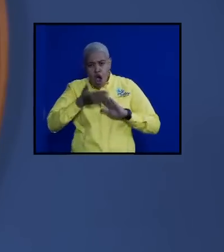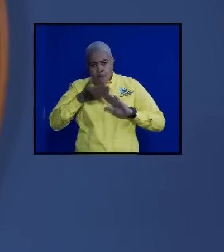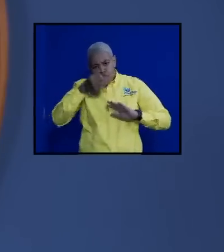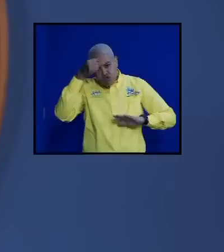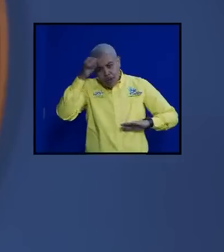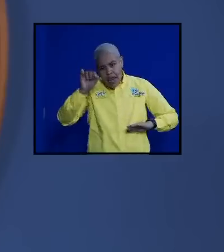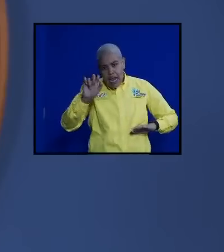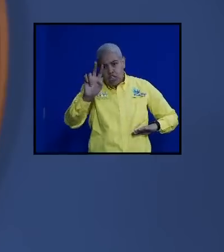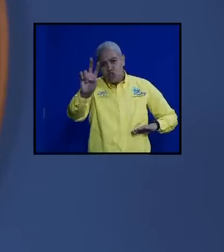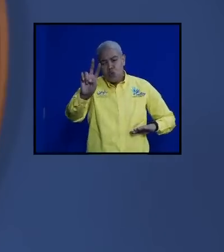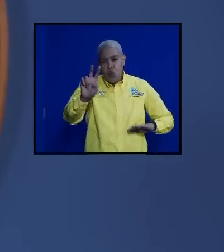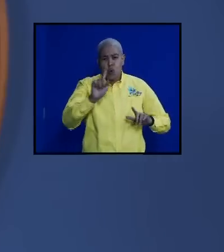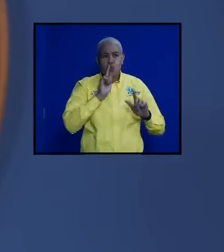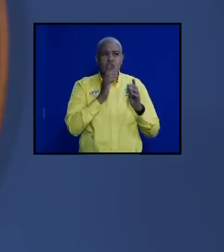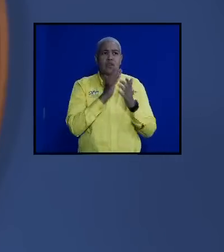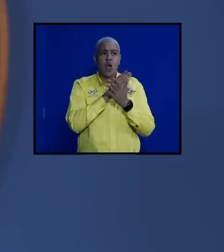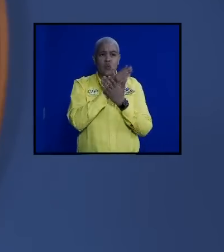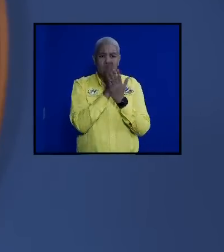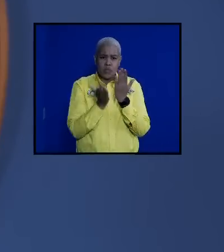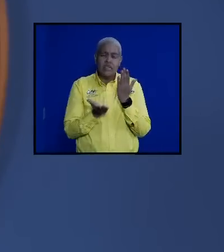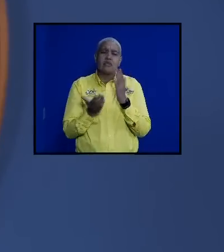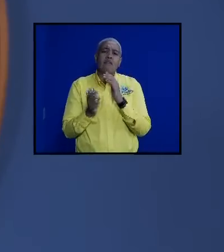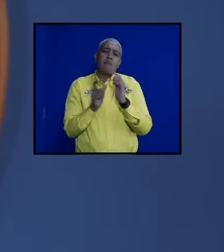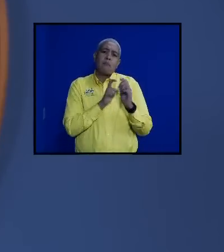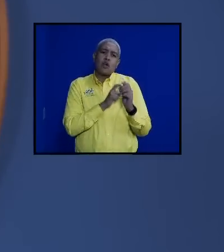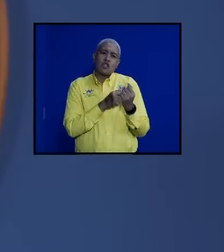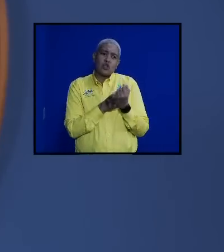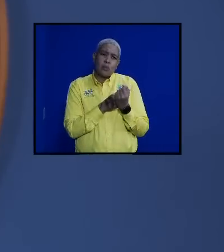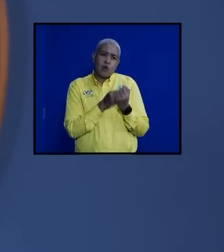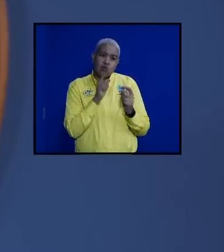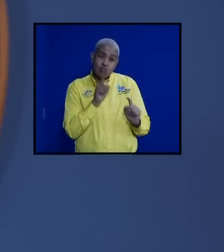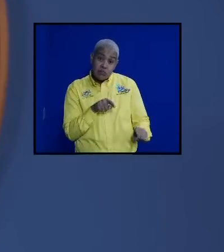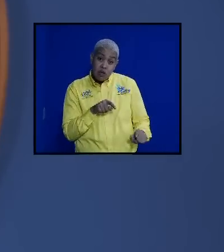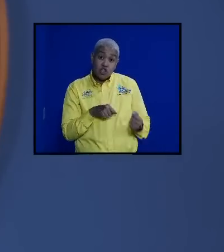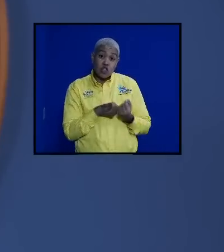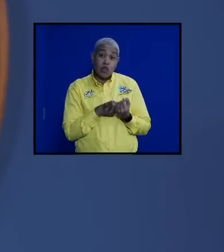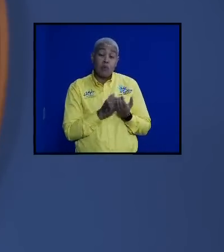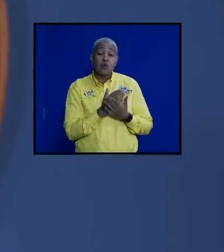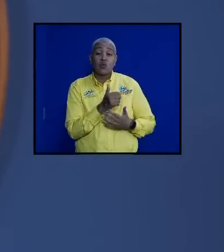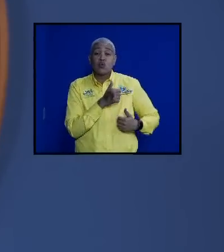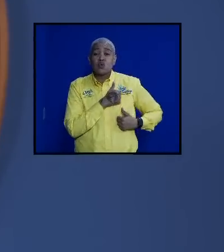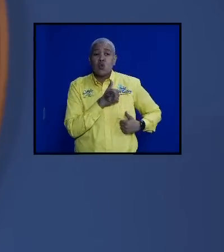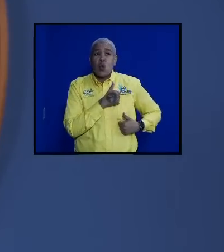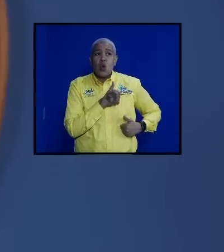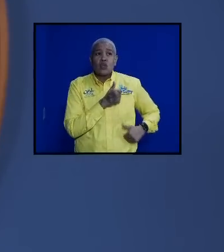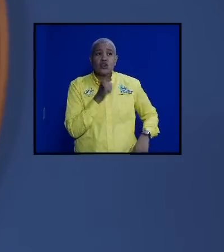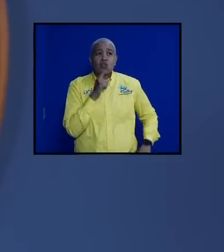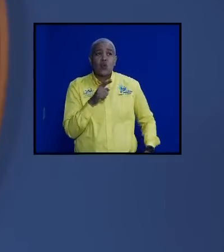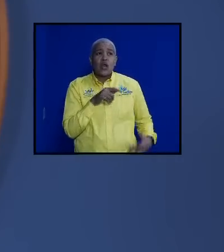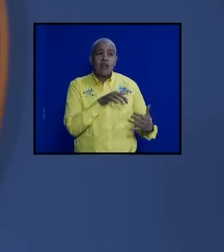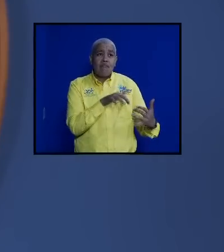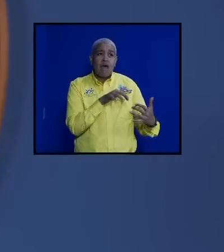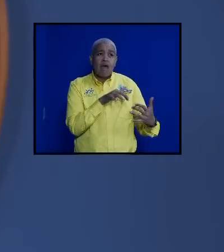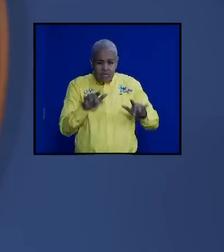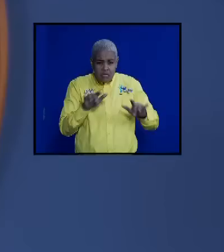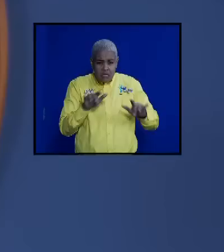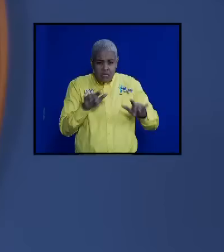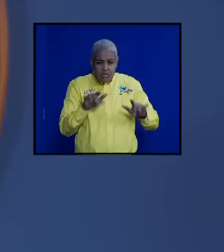which is a suite of law enforcement responses supported by the military to the violence we are seeing